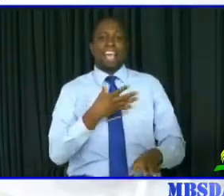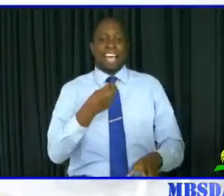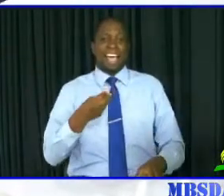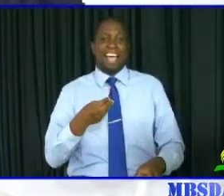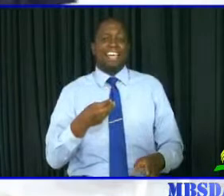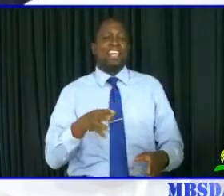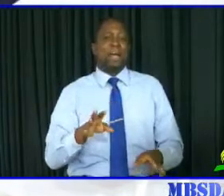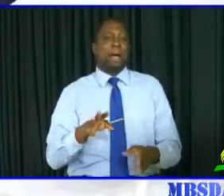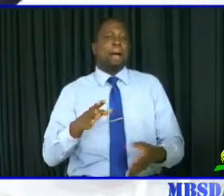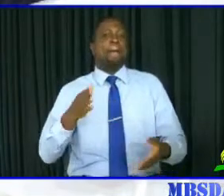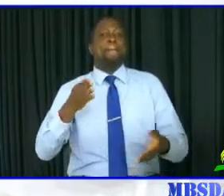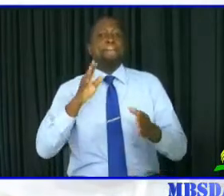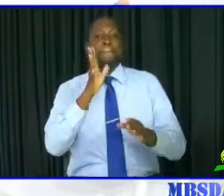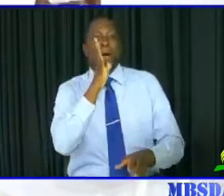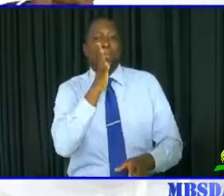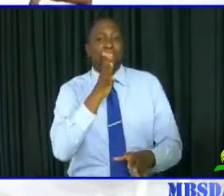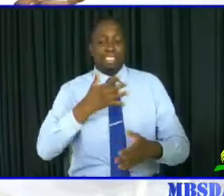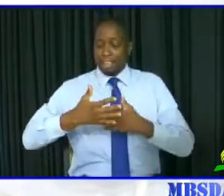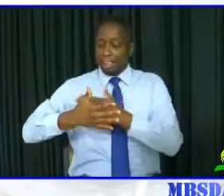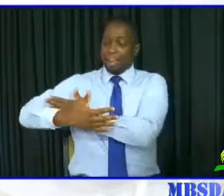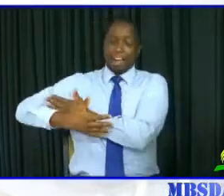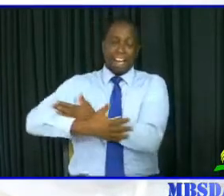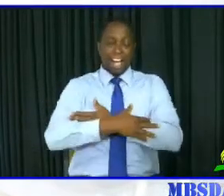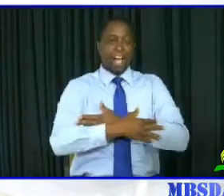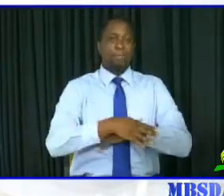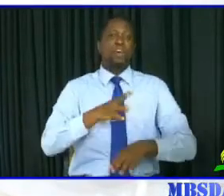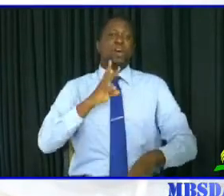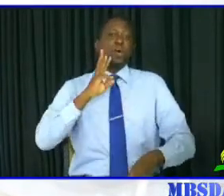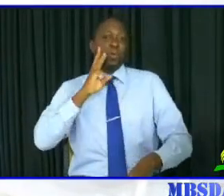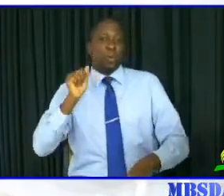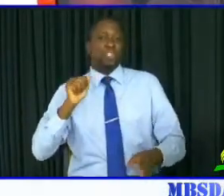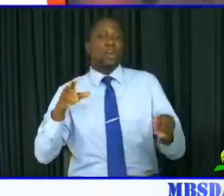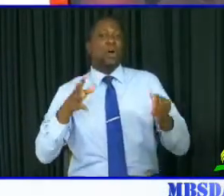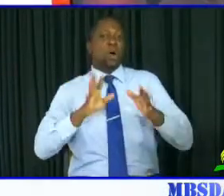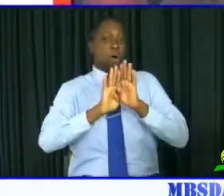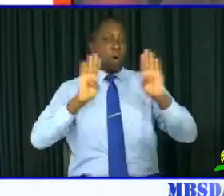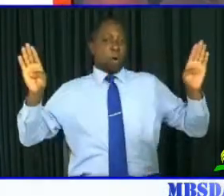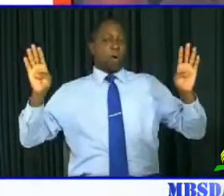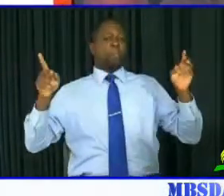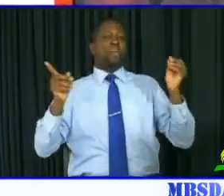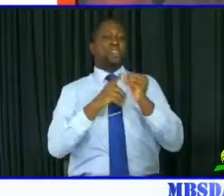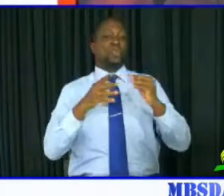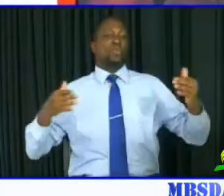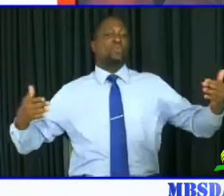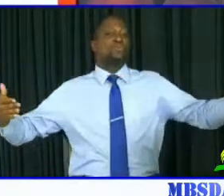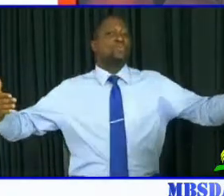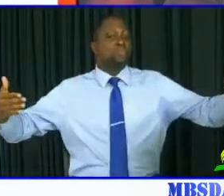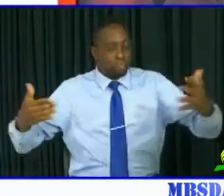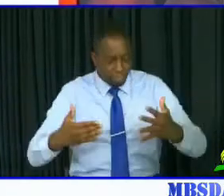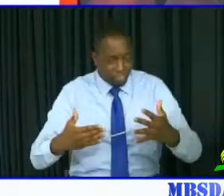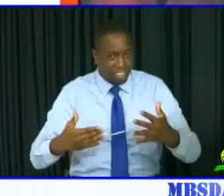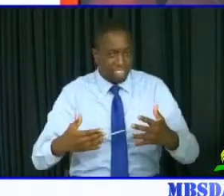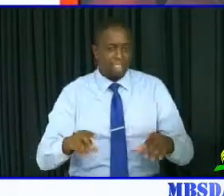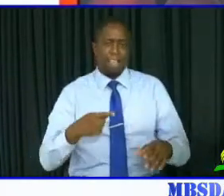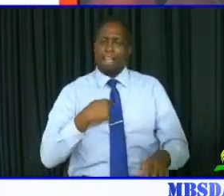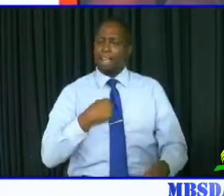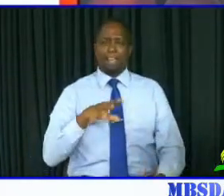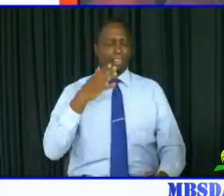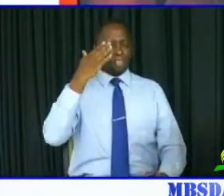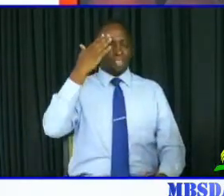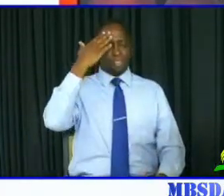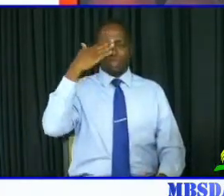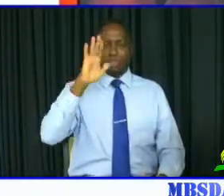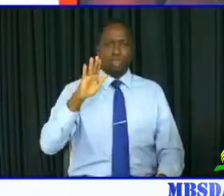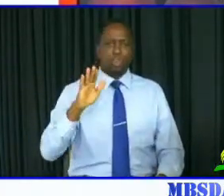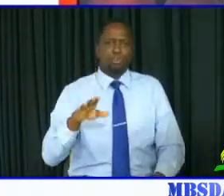were also opened to welcome her son home. I don't know what your situation is, but I want to